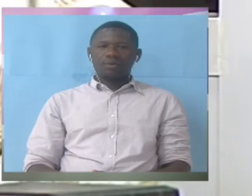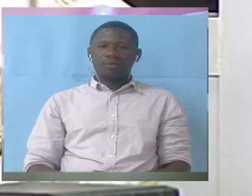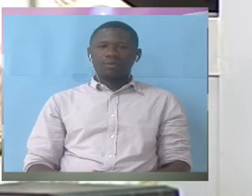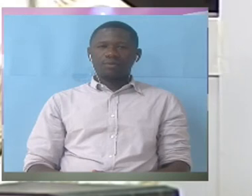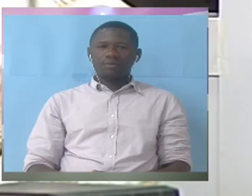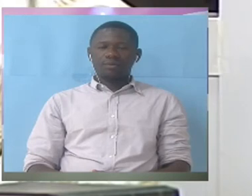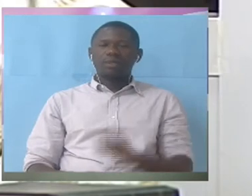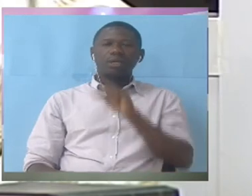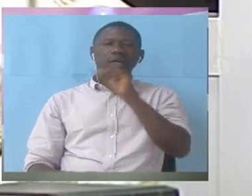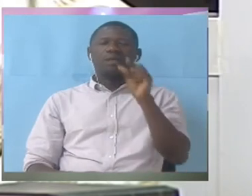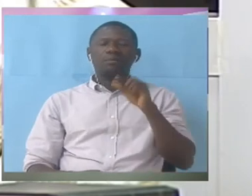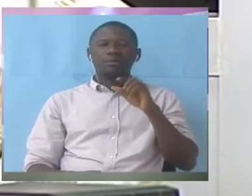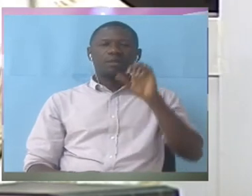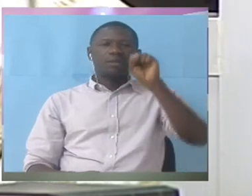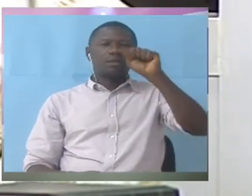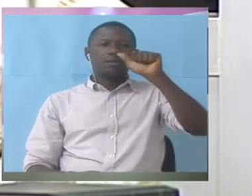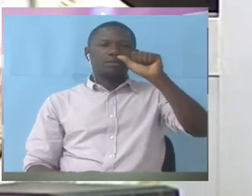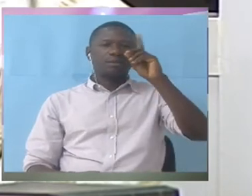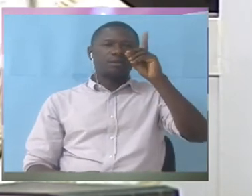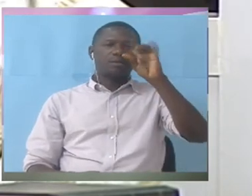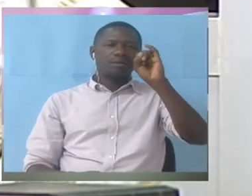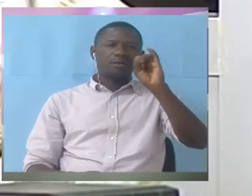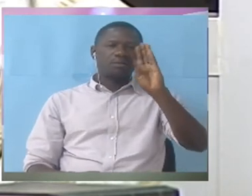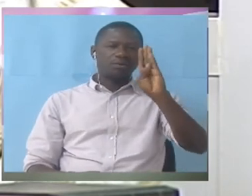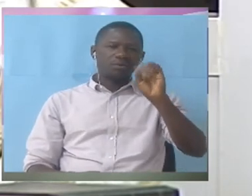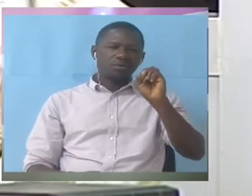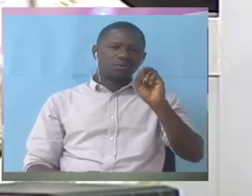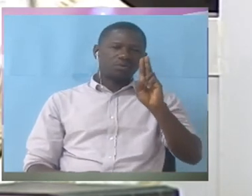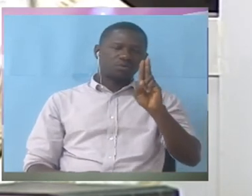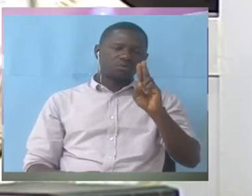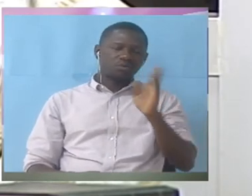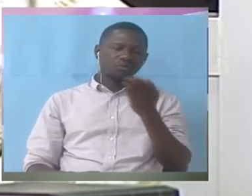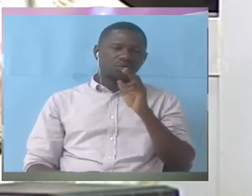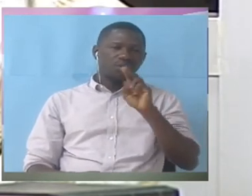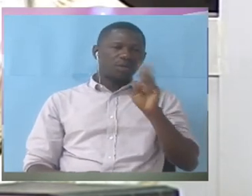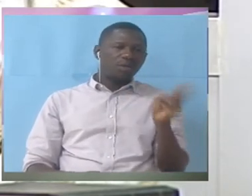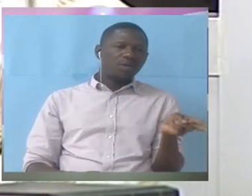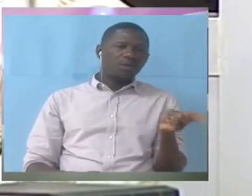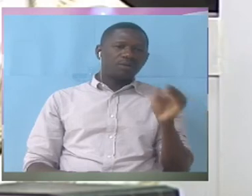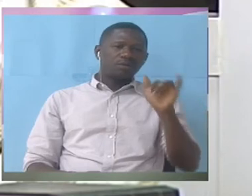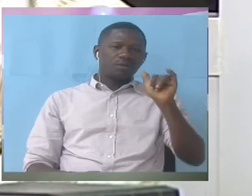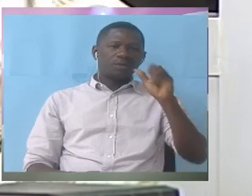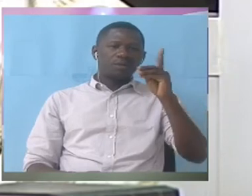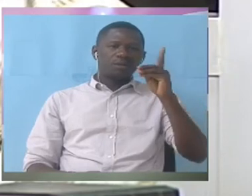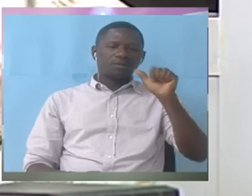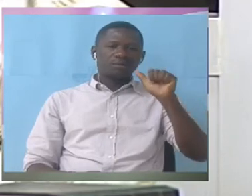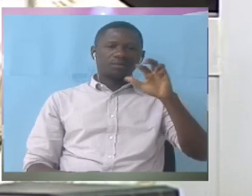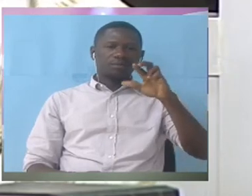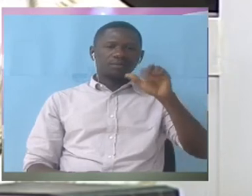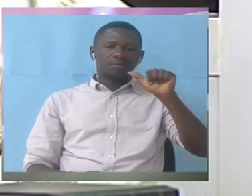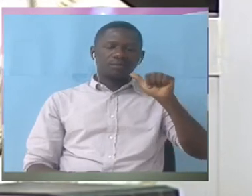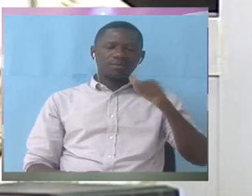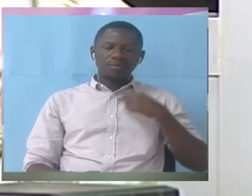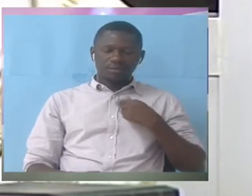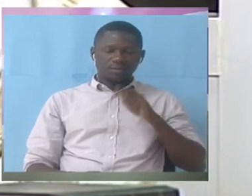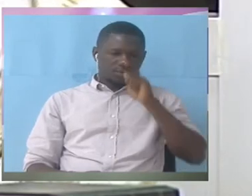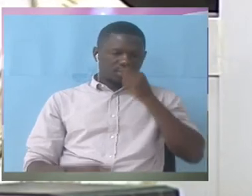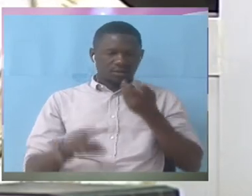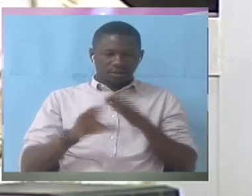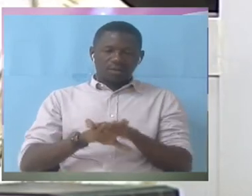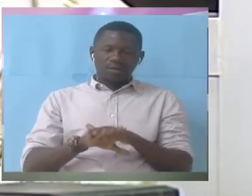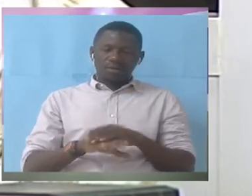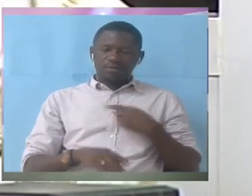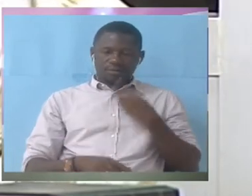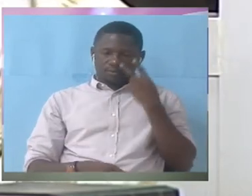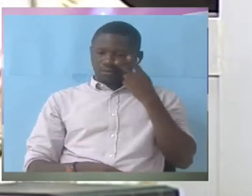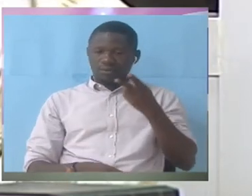Sadibou Haidara. Sadibou Haidara. He died. Deena. I was there. Mang fa won. I saw him the day before he died. Gis nako bes